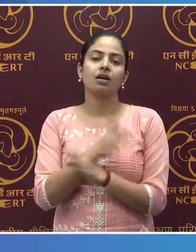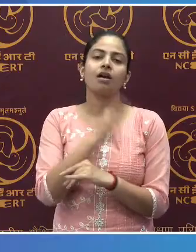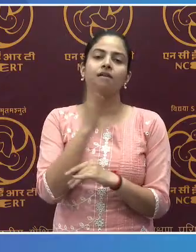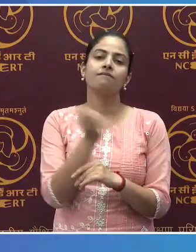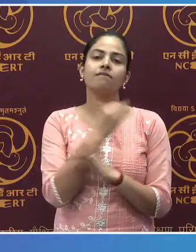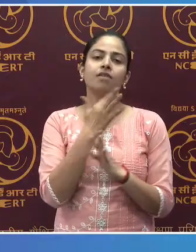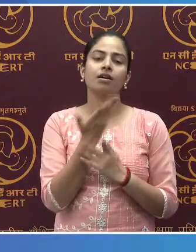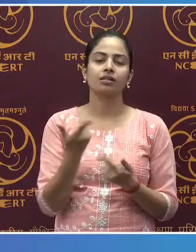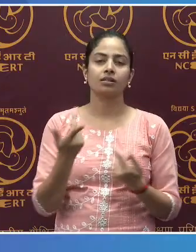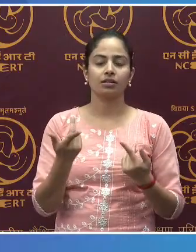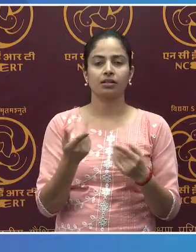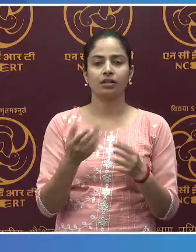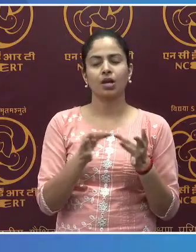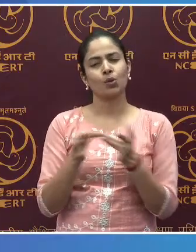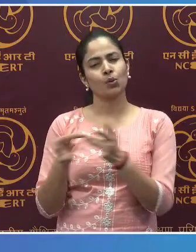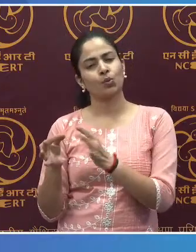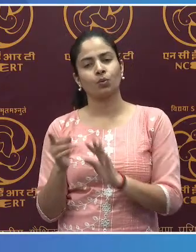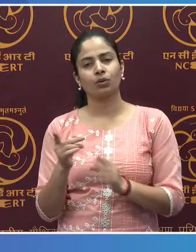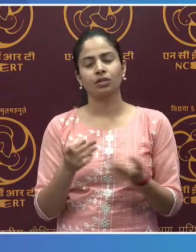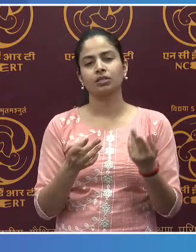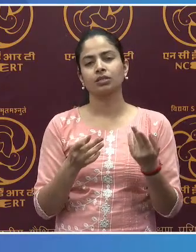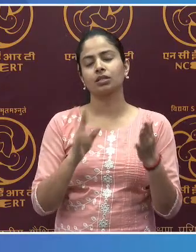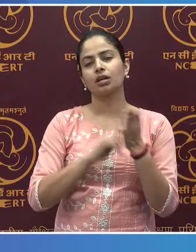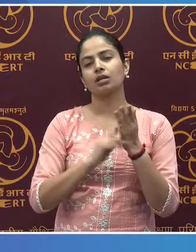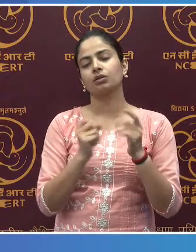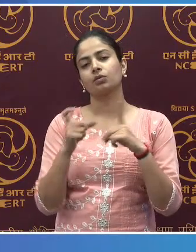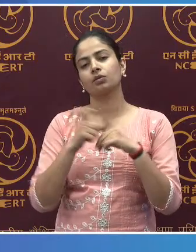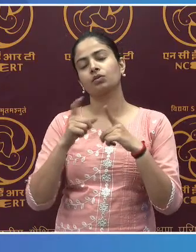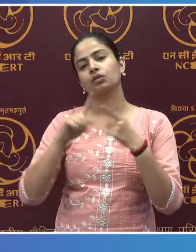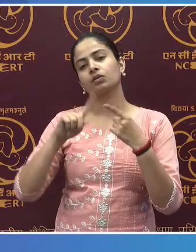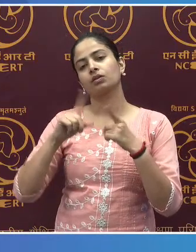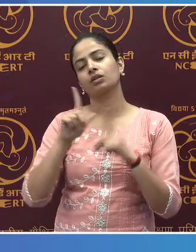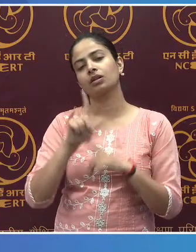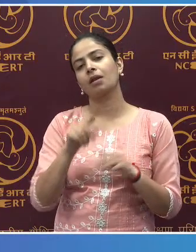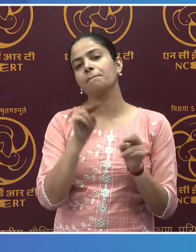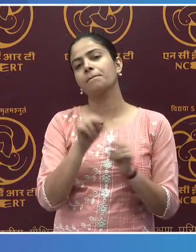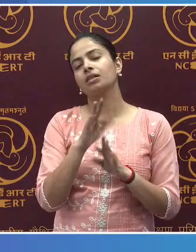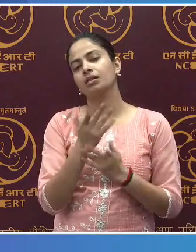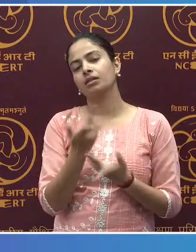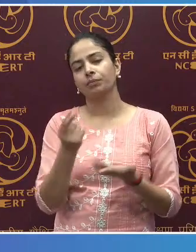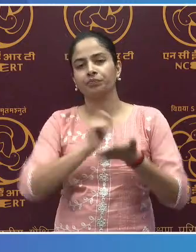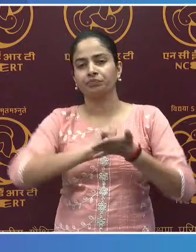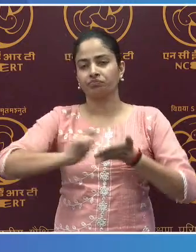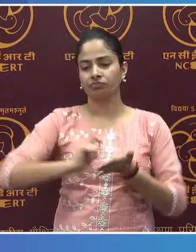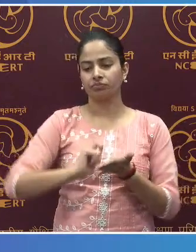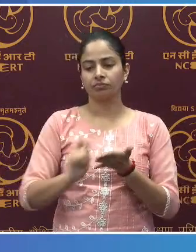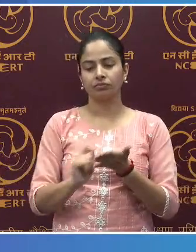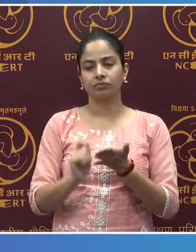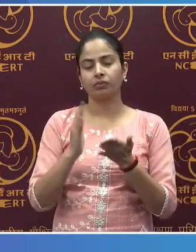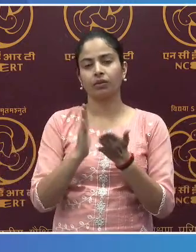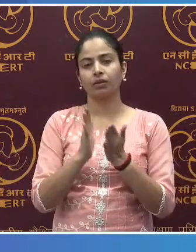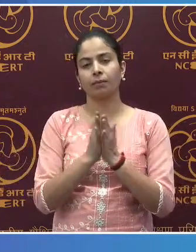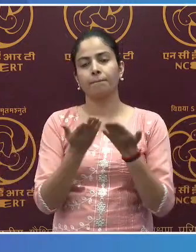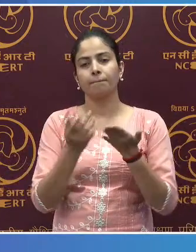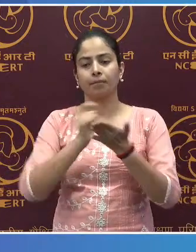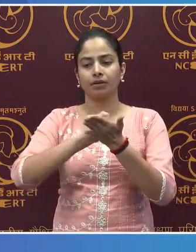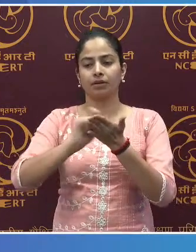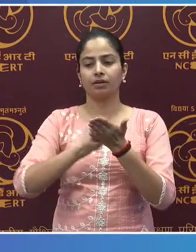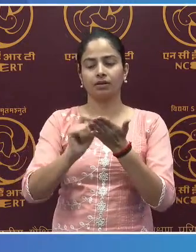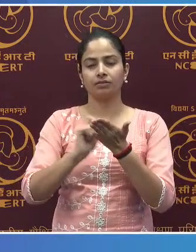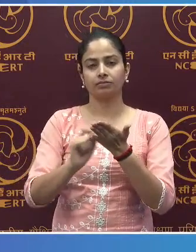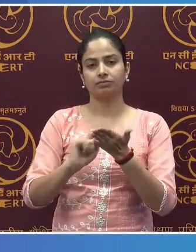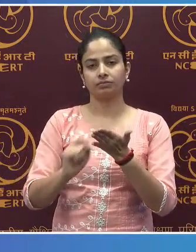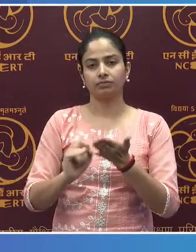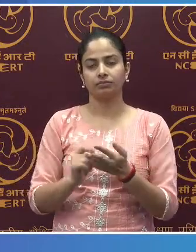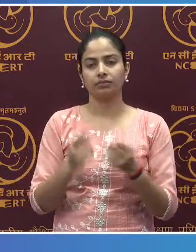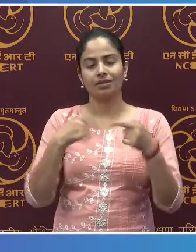a very unique feature, that is the noodle. Noodle is the abbreviation of the notes and doodle. You can write in the page given under the heading noodle